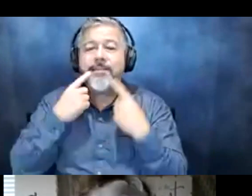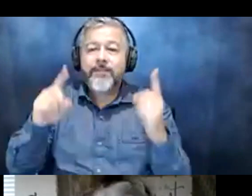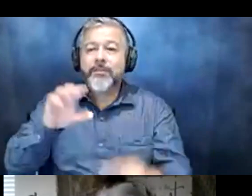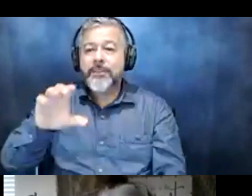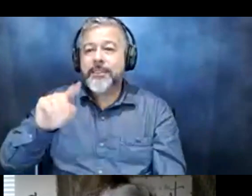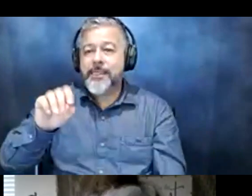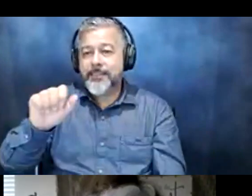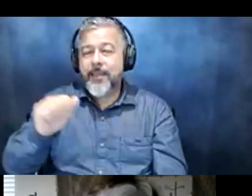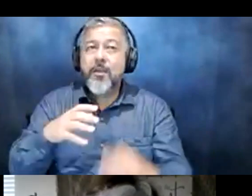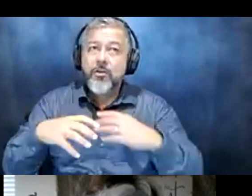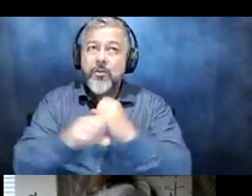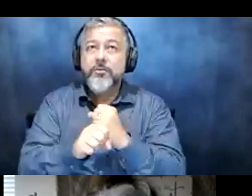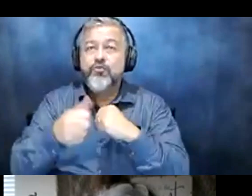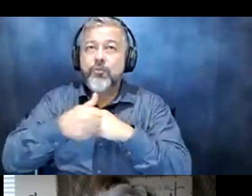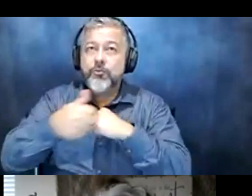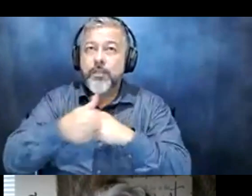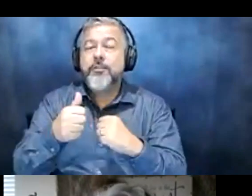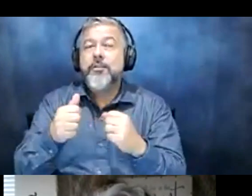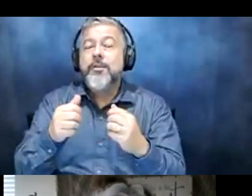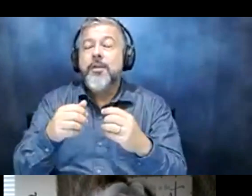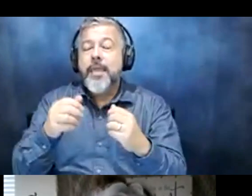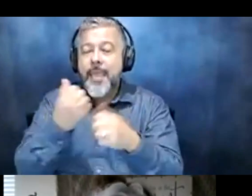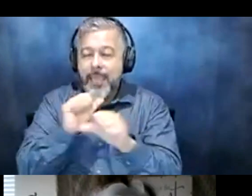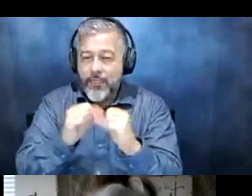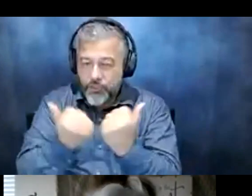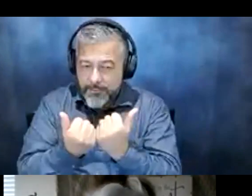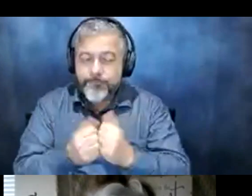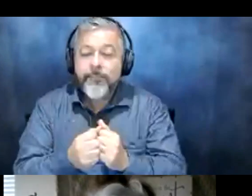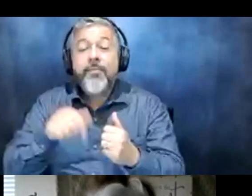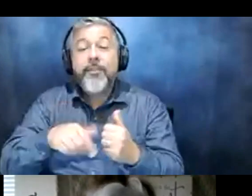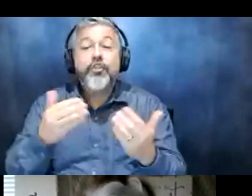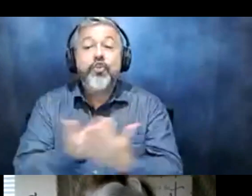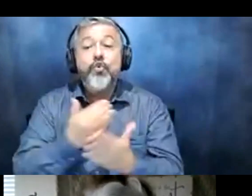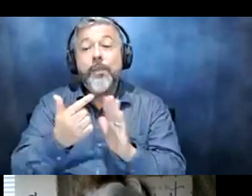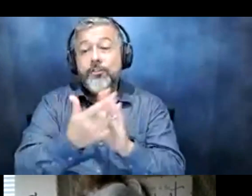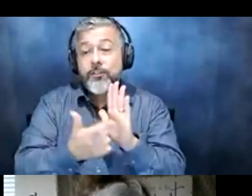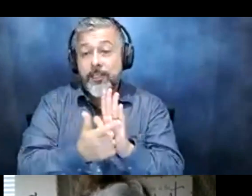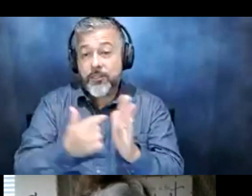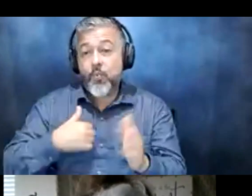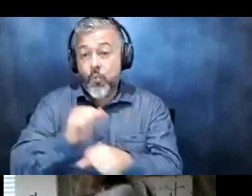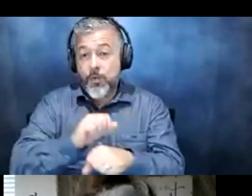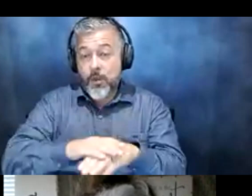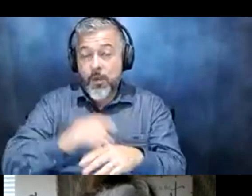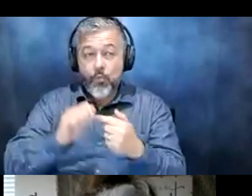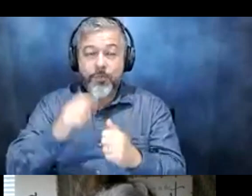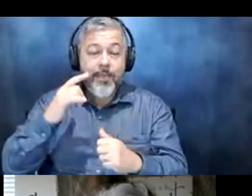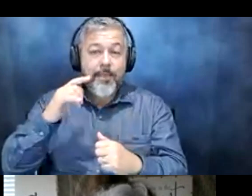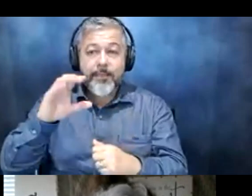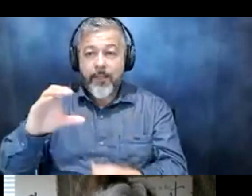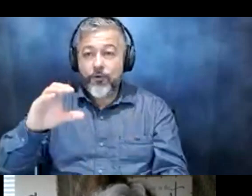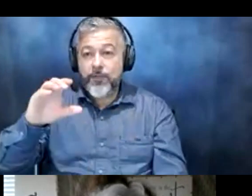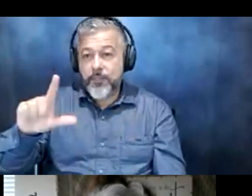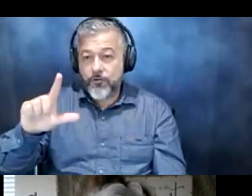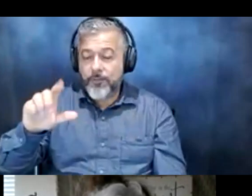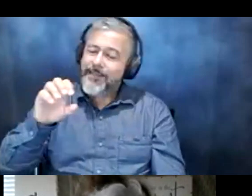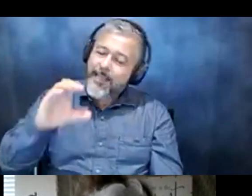Consolidated Transportation Services Agency. This new legislation that we're working on with the California Senior Legislature